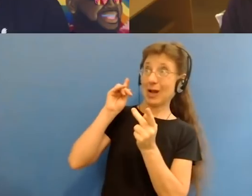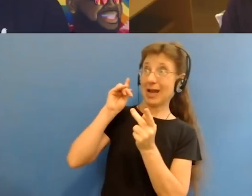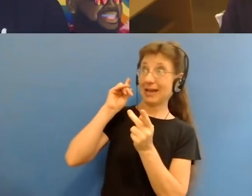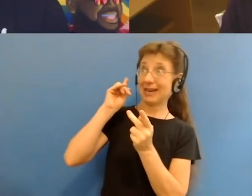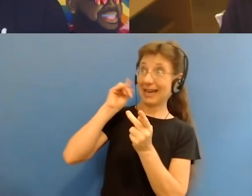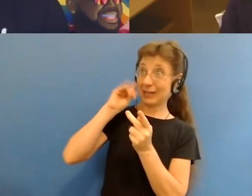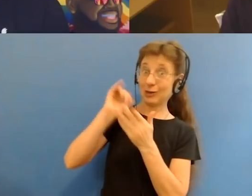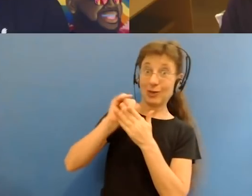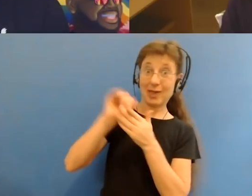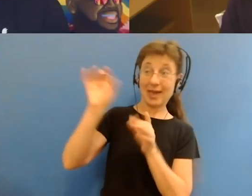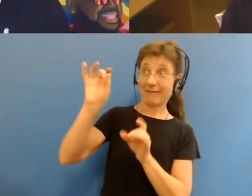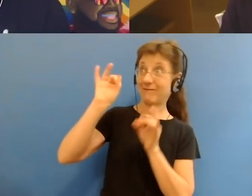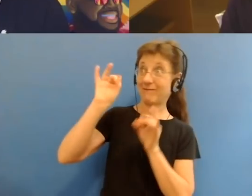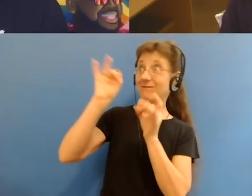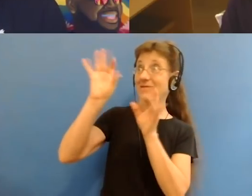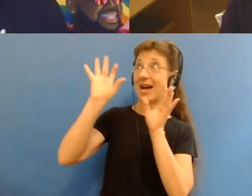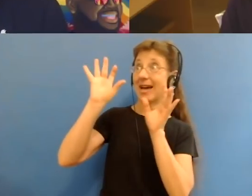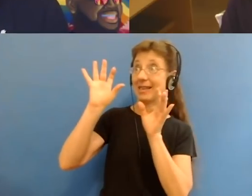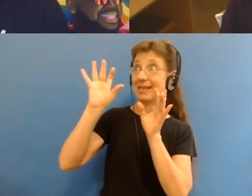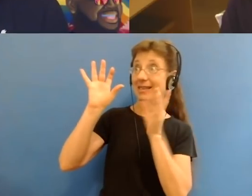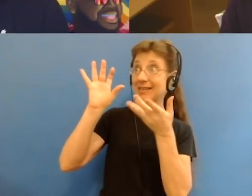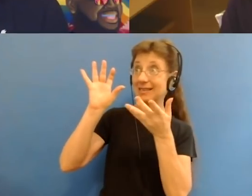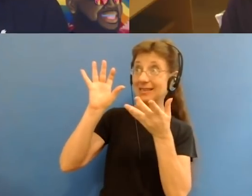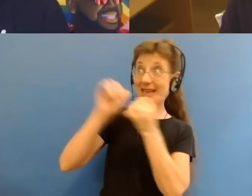as asking for help.